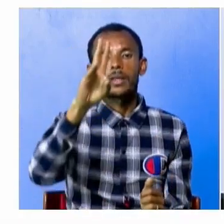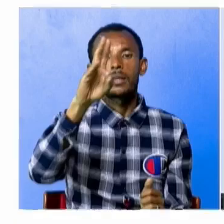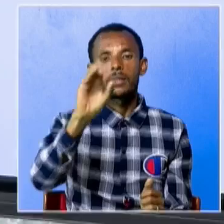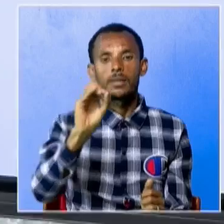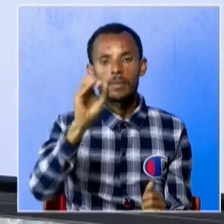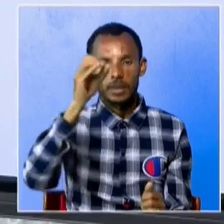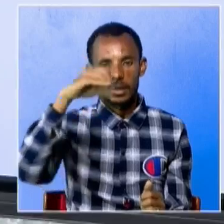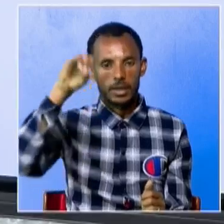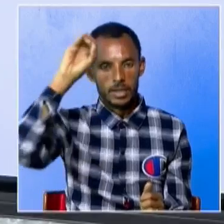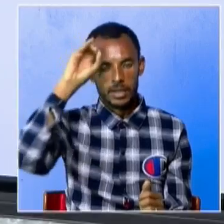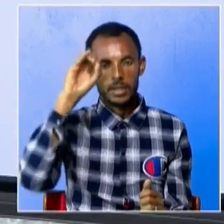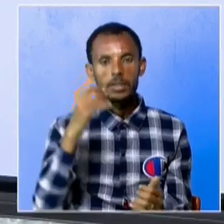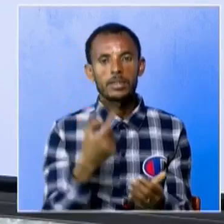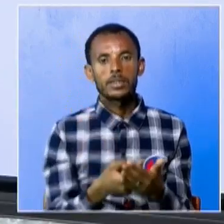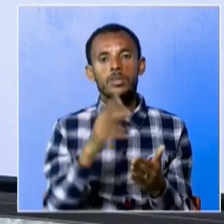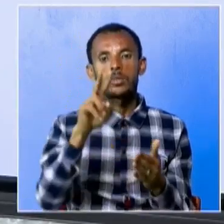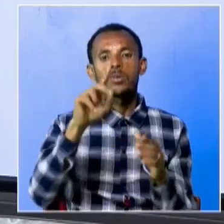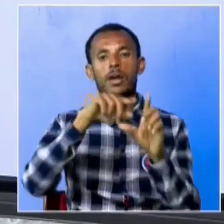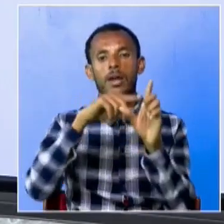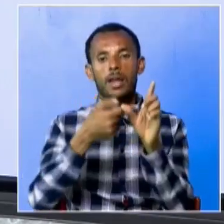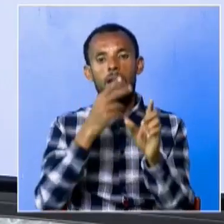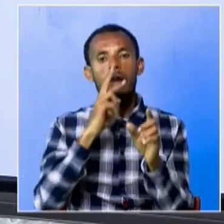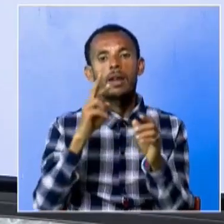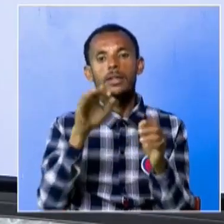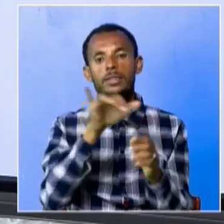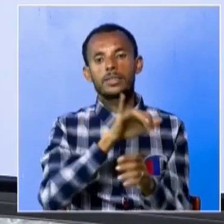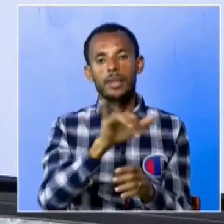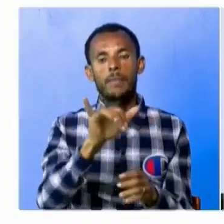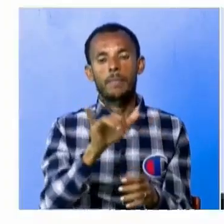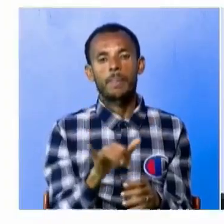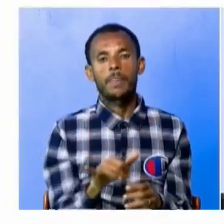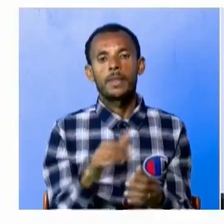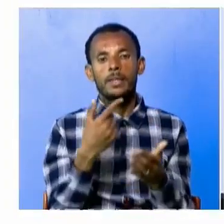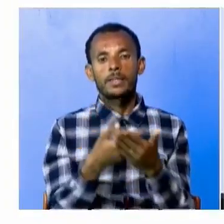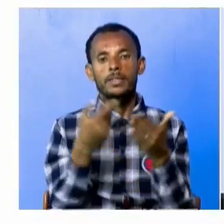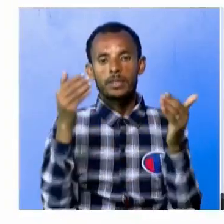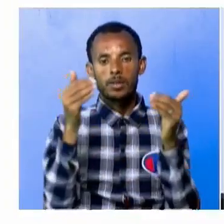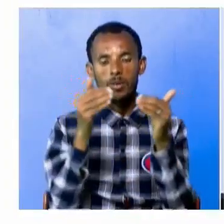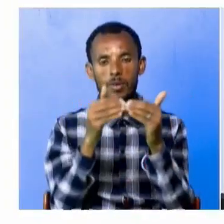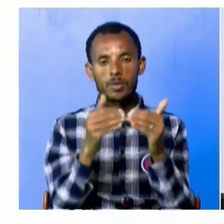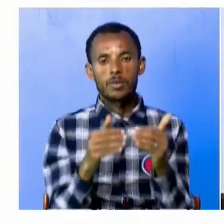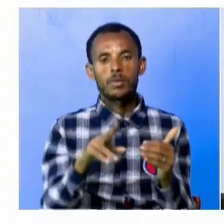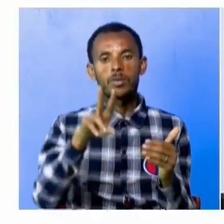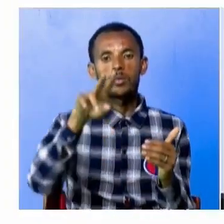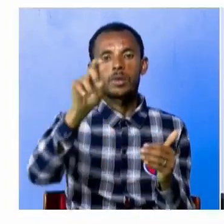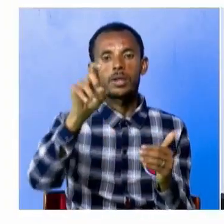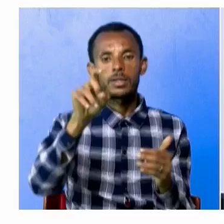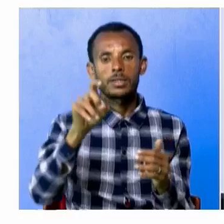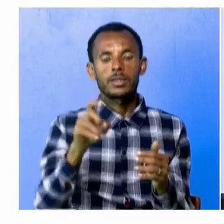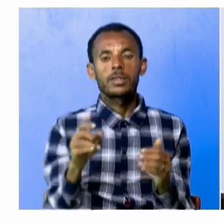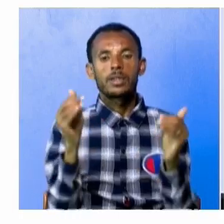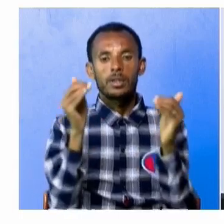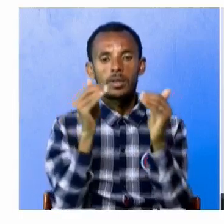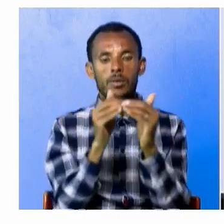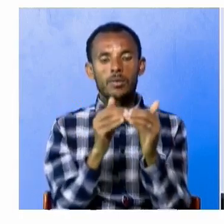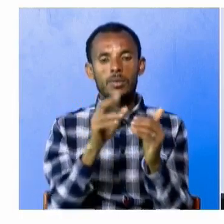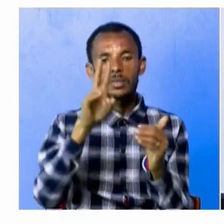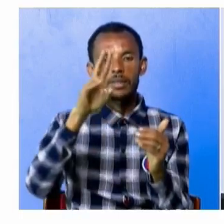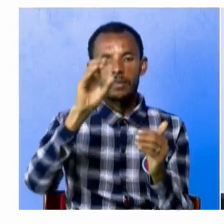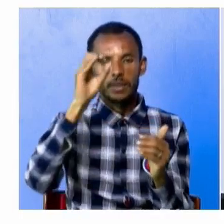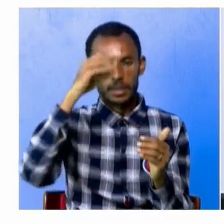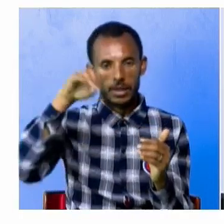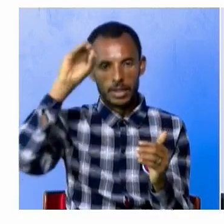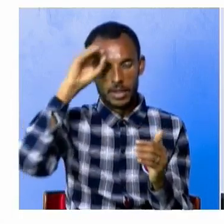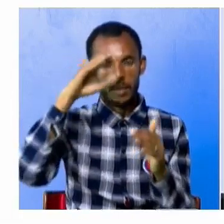degree. Okay, these two angles are the same. So this becomes 2x is equal to 70